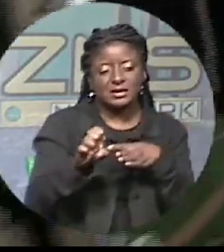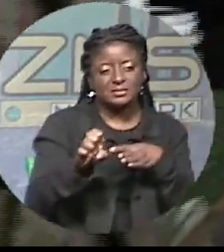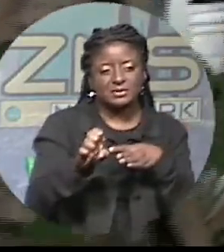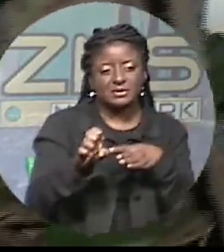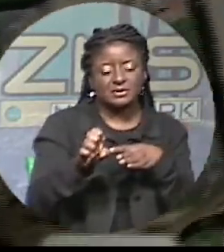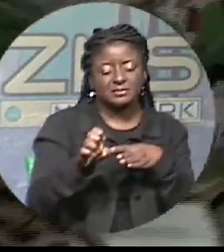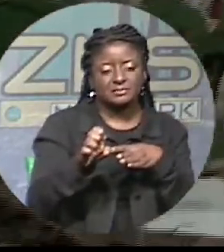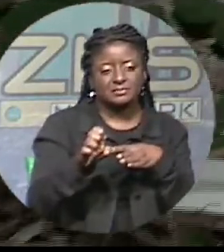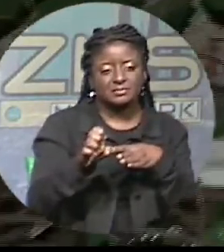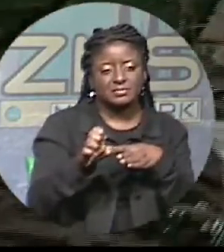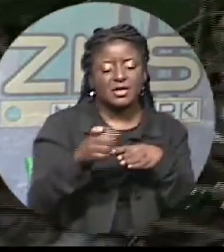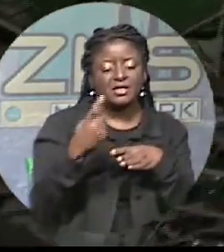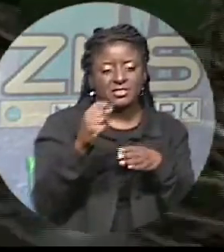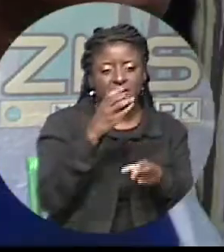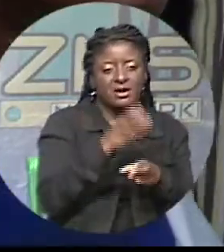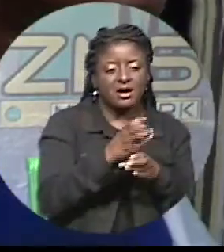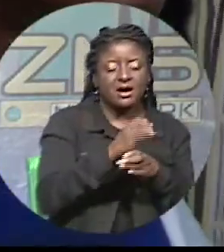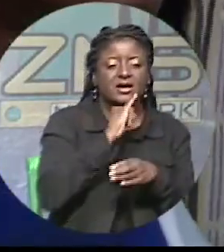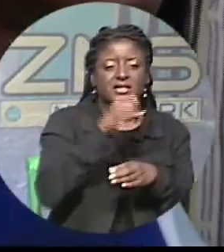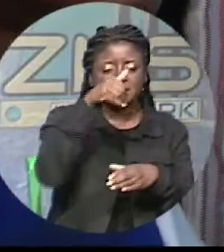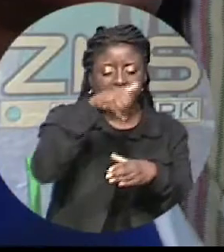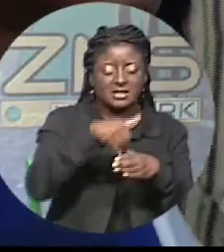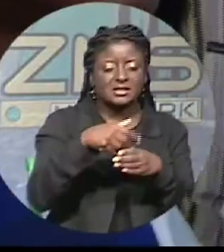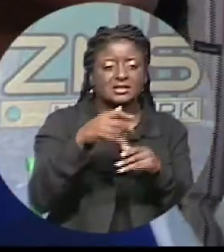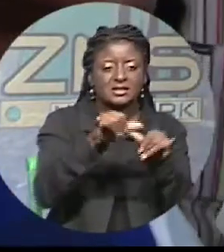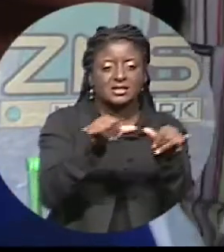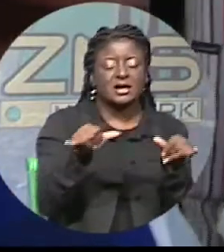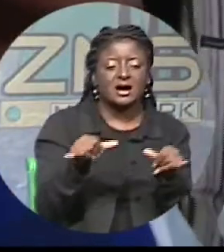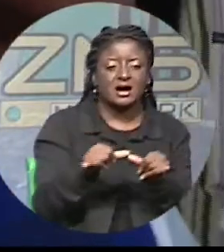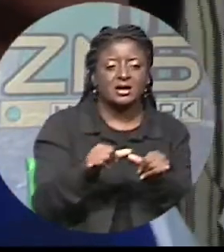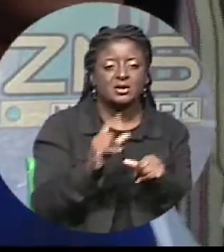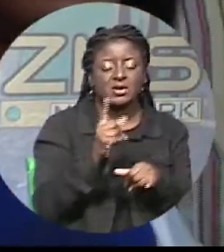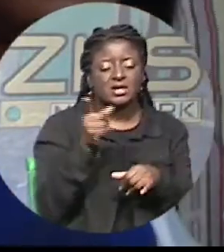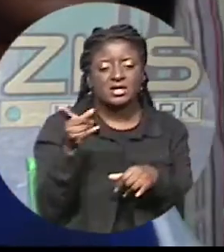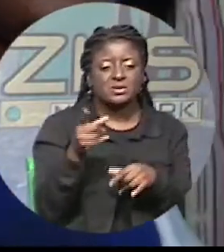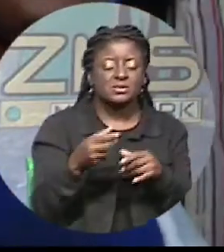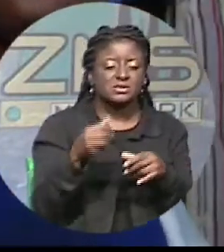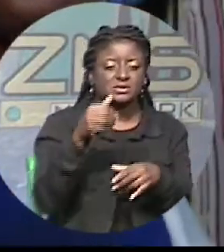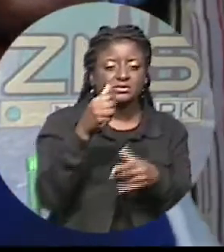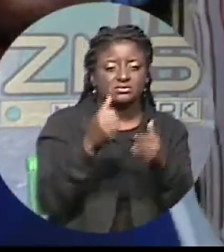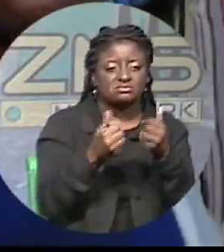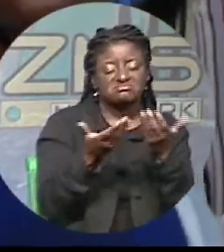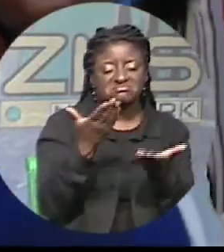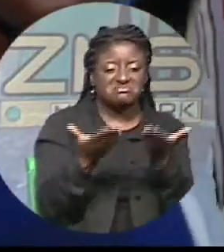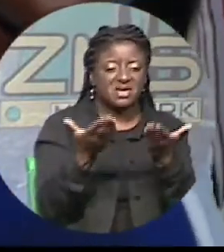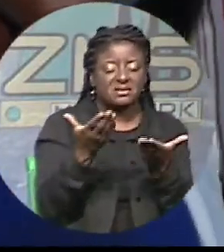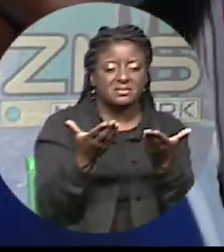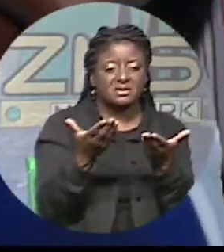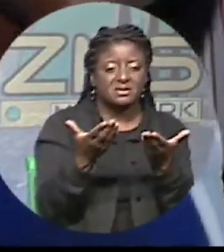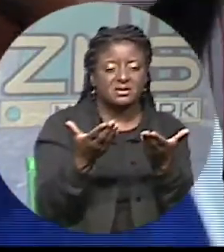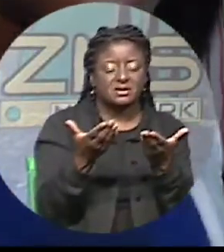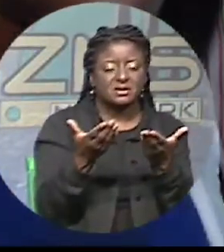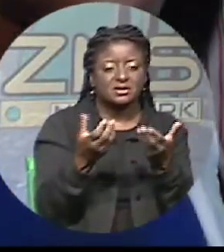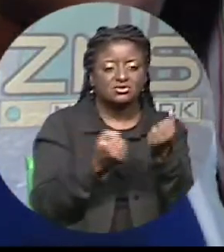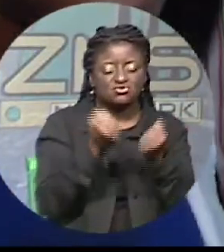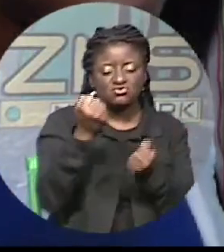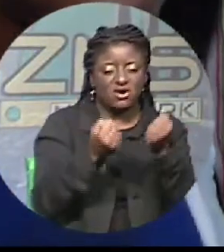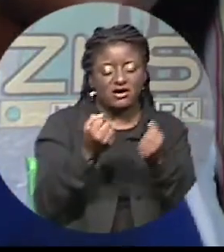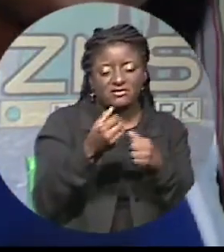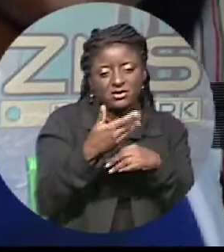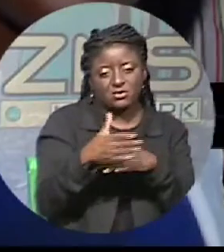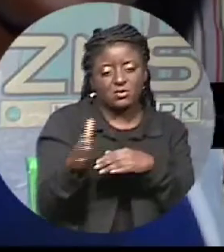yard, just where obviously he was in the driver's seat. It appears as though he may have attempted to drive